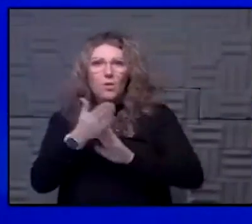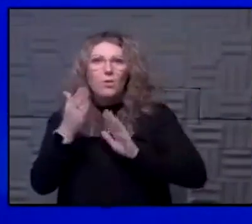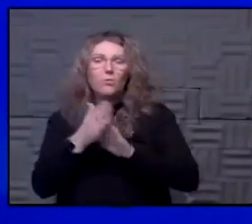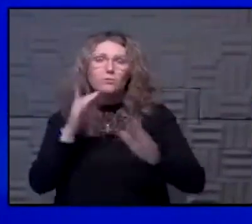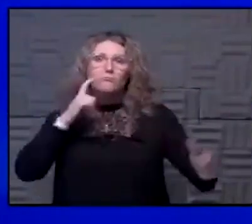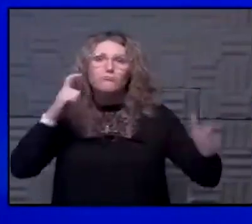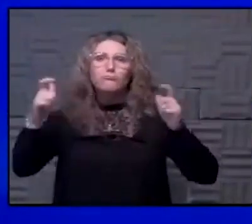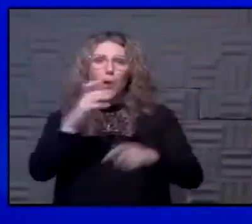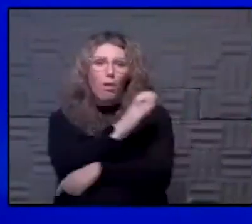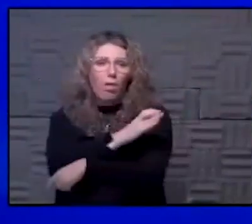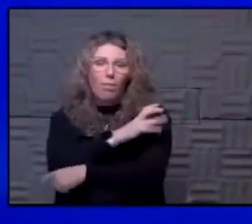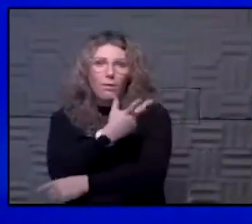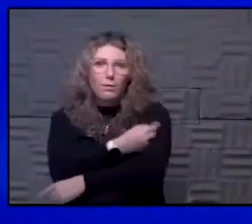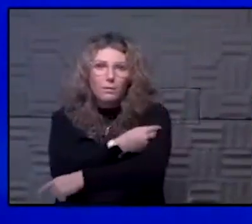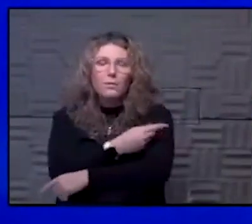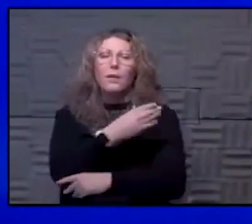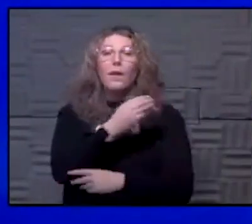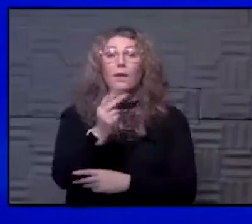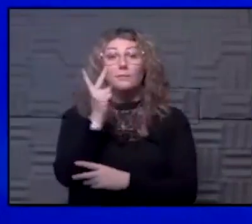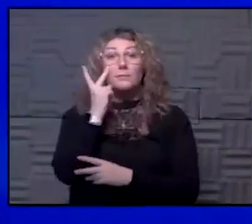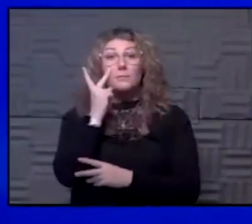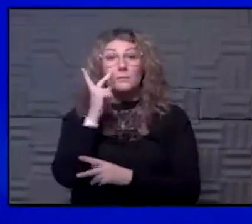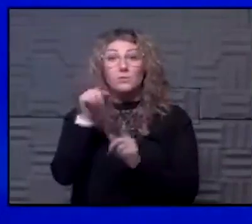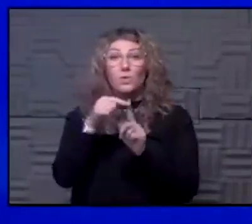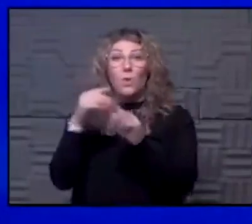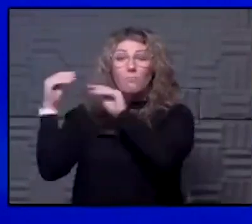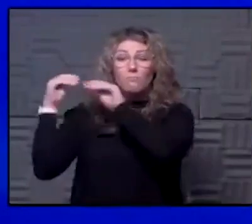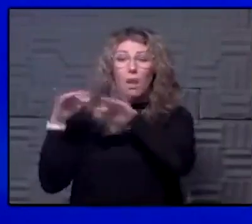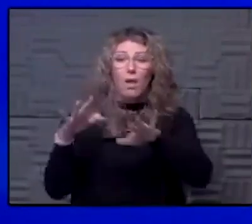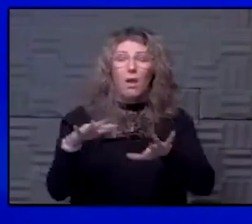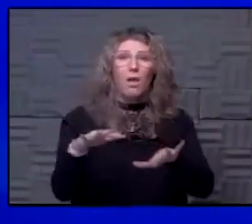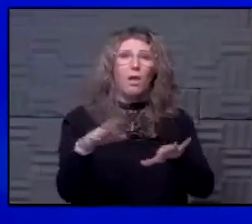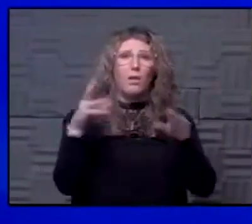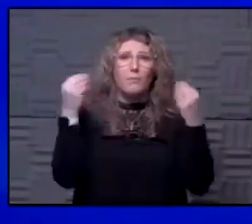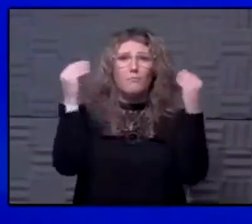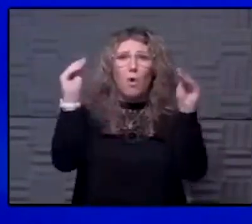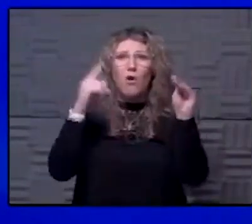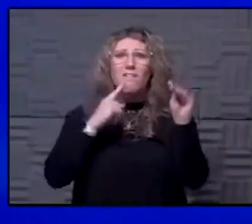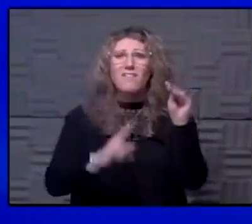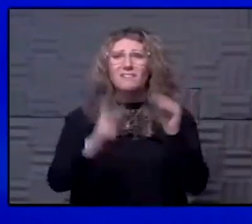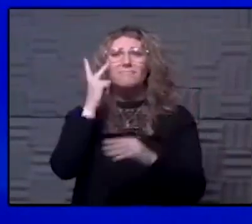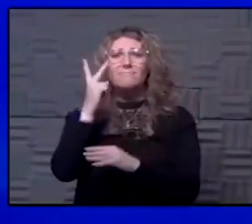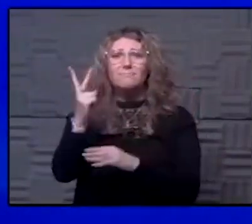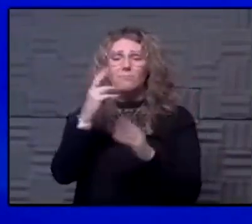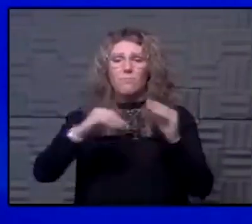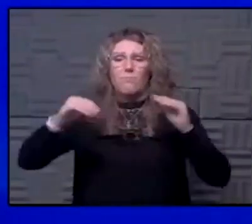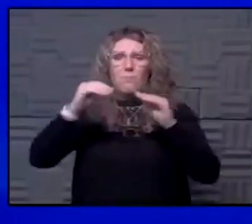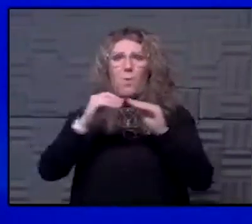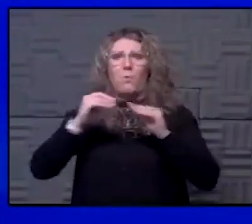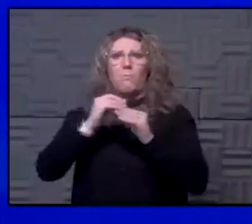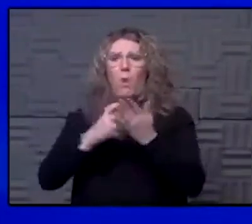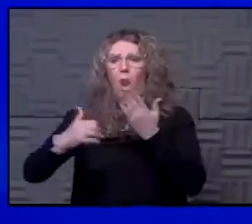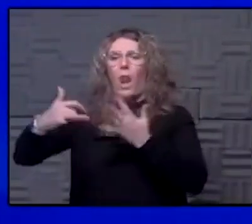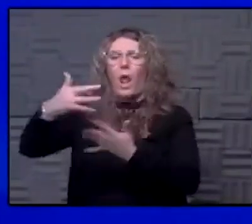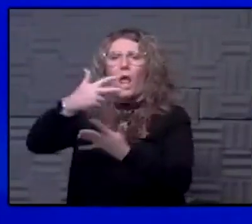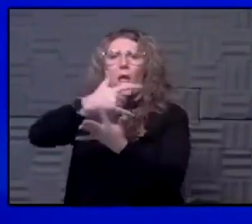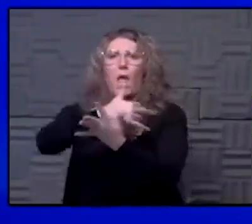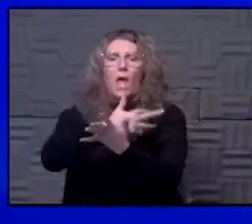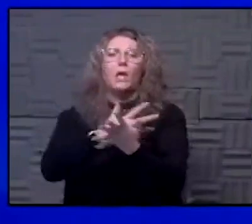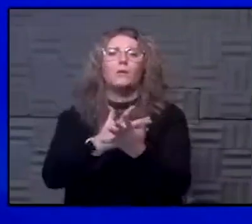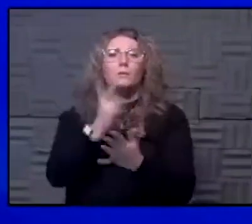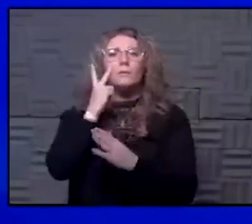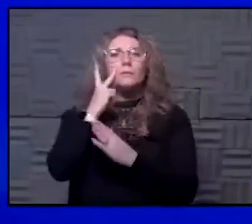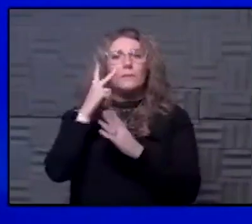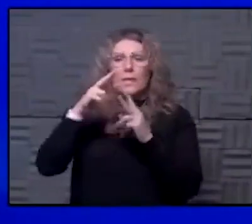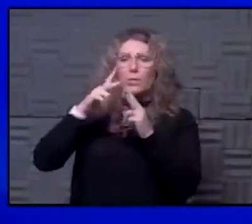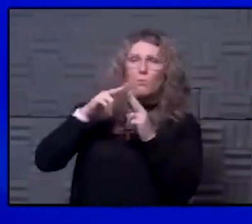And I think what we're going to see is as vaccination floods the market over the next several months, as we get a lot more vaccines, then I think we're going to have to see those